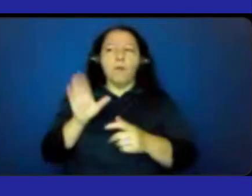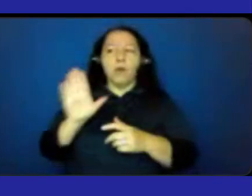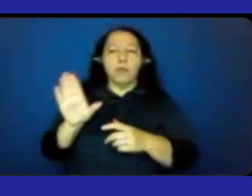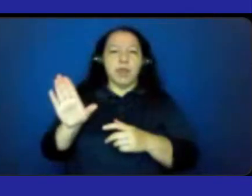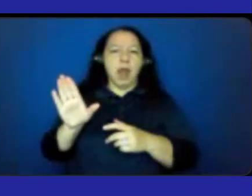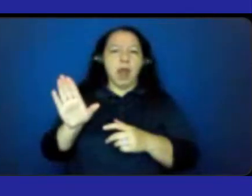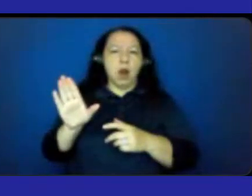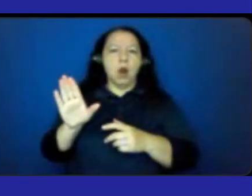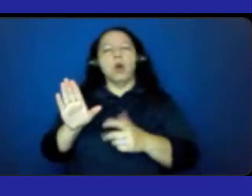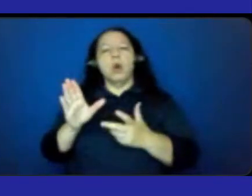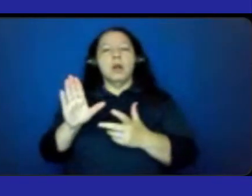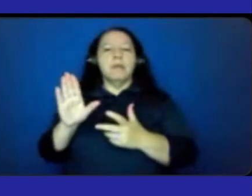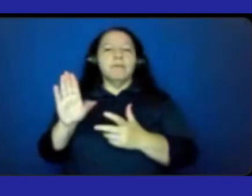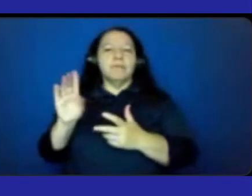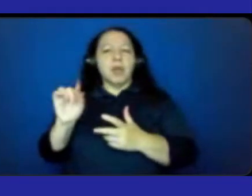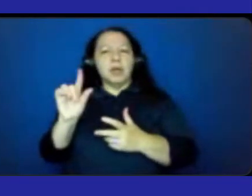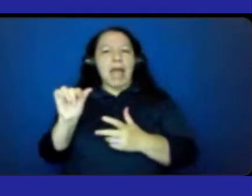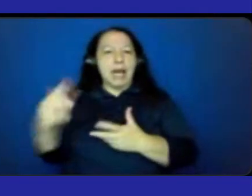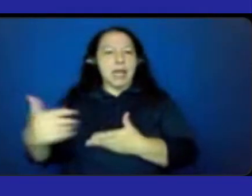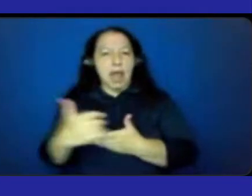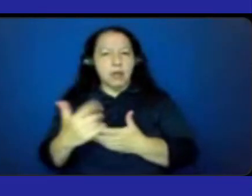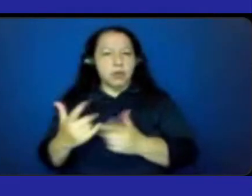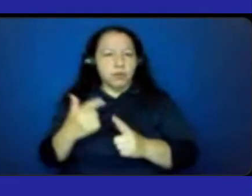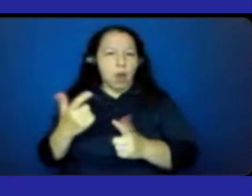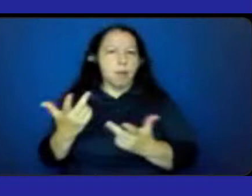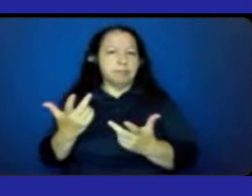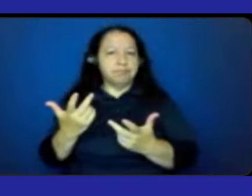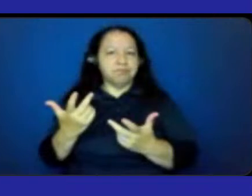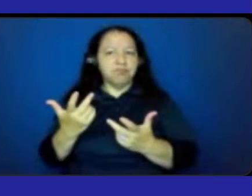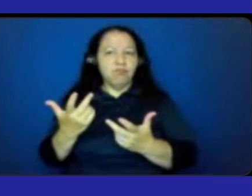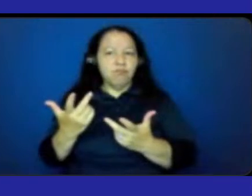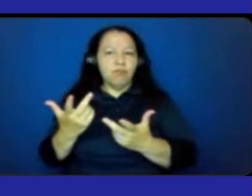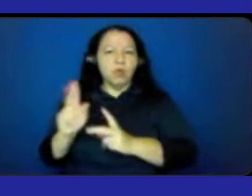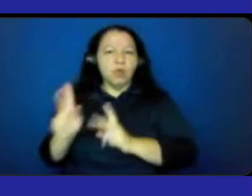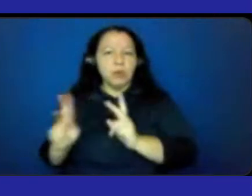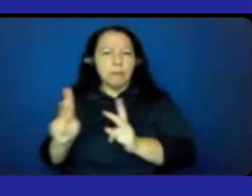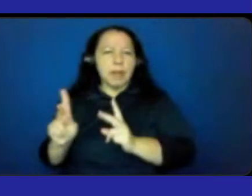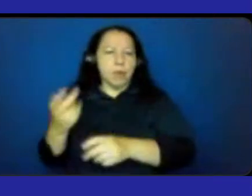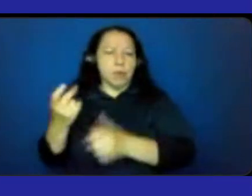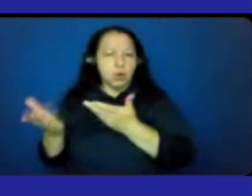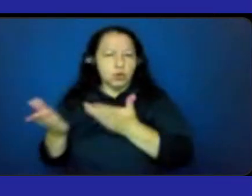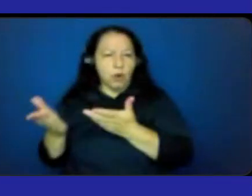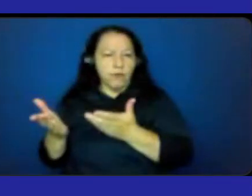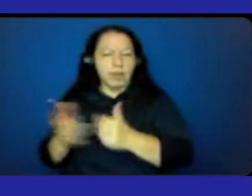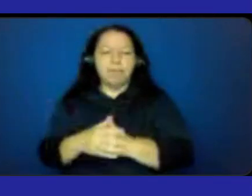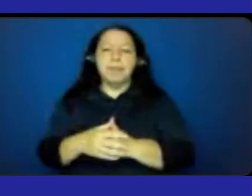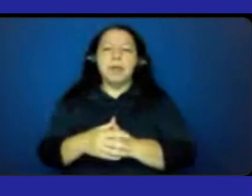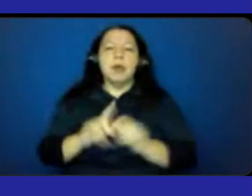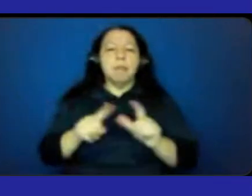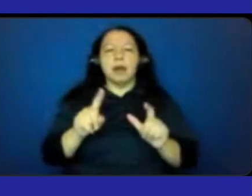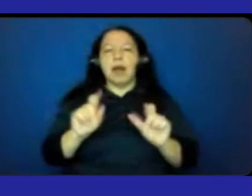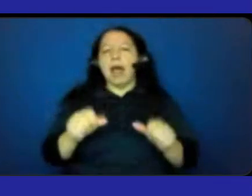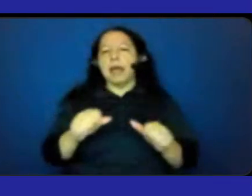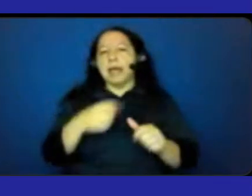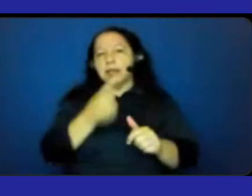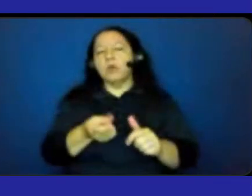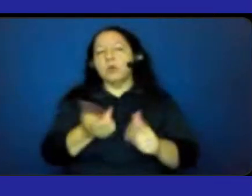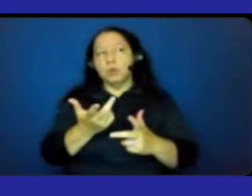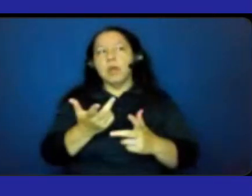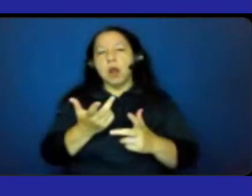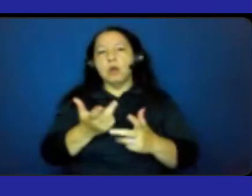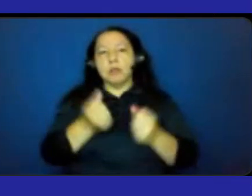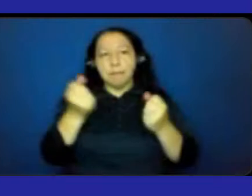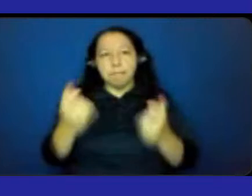collection. So I can say what they do share, there is a preponderance of Spanish-speaking patients. There